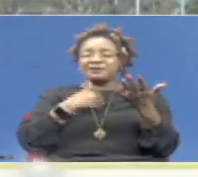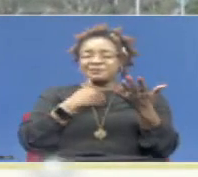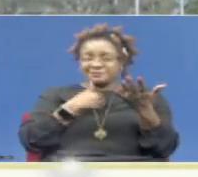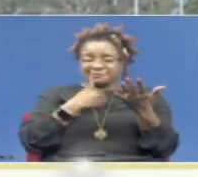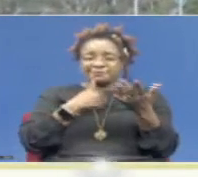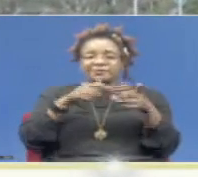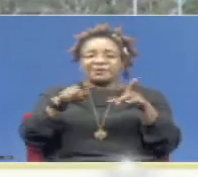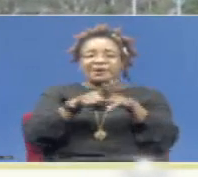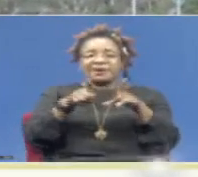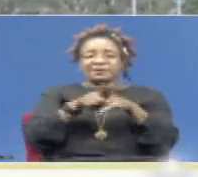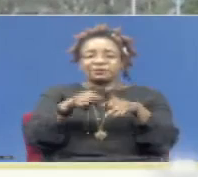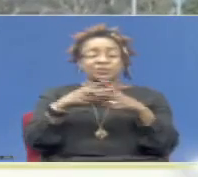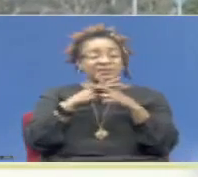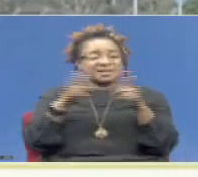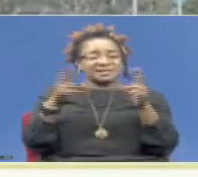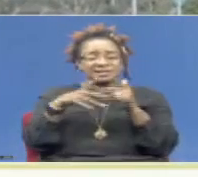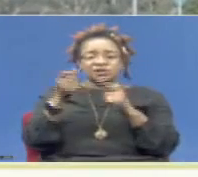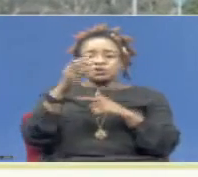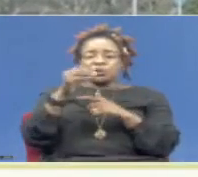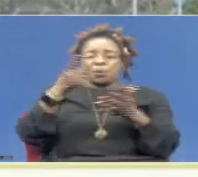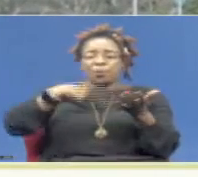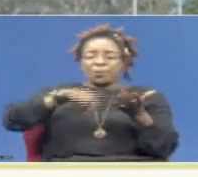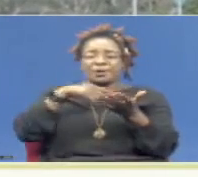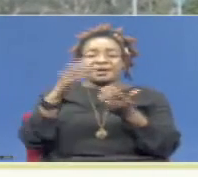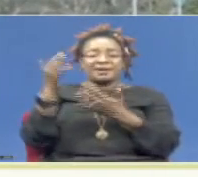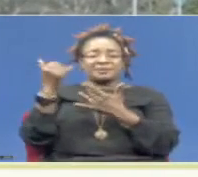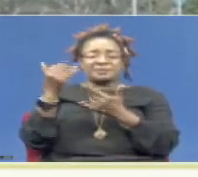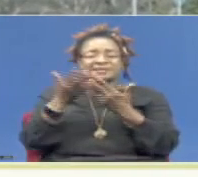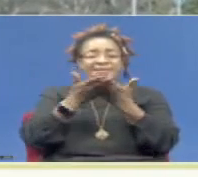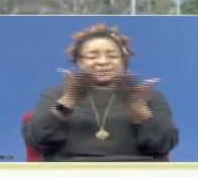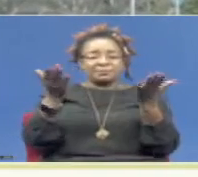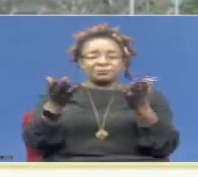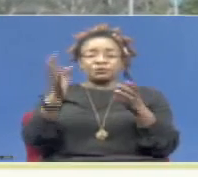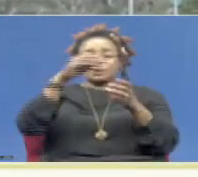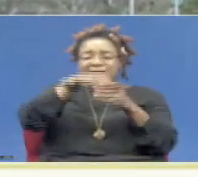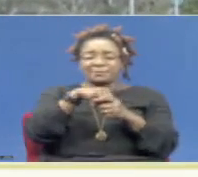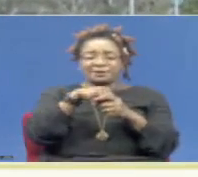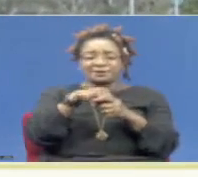was a slow start. So we're expecting them coming in on a level footing to us.